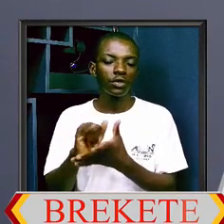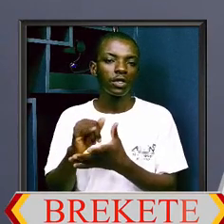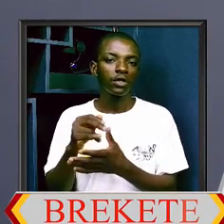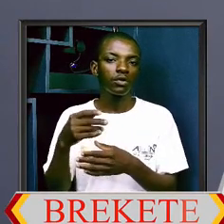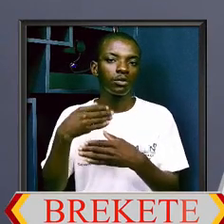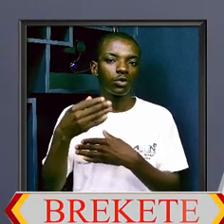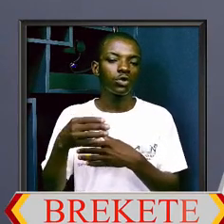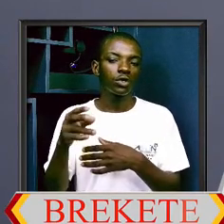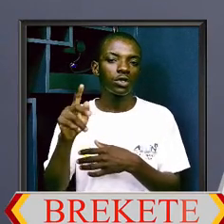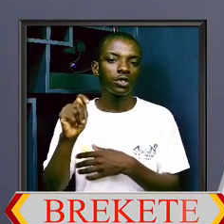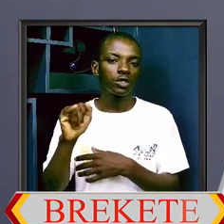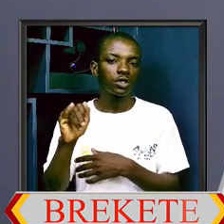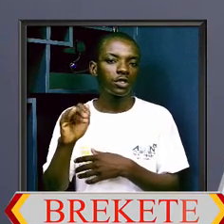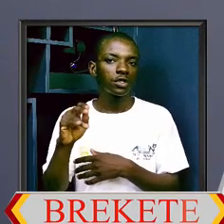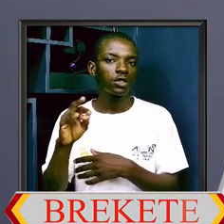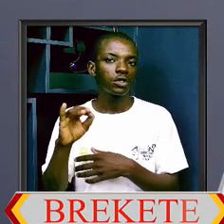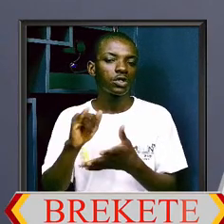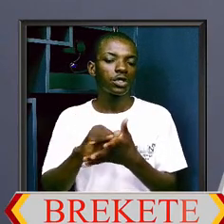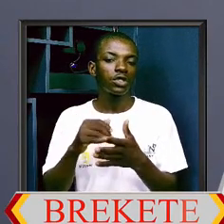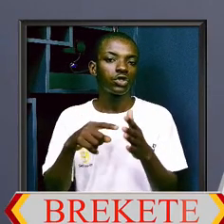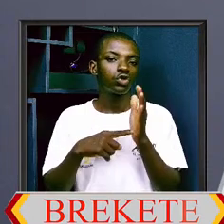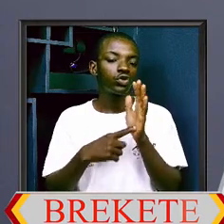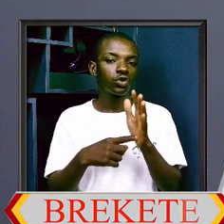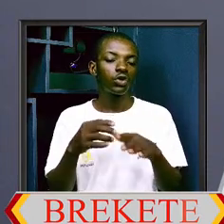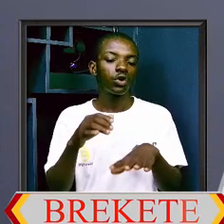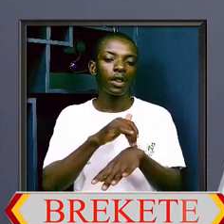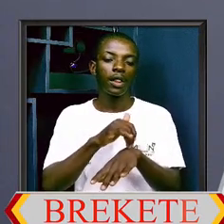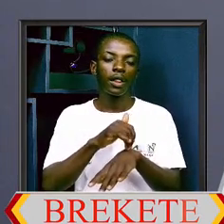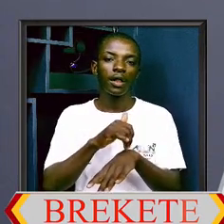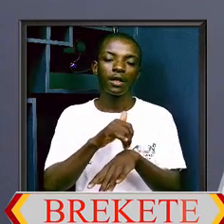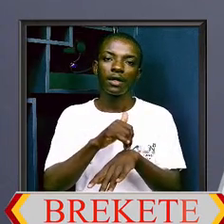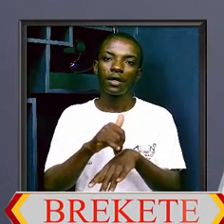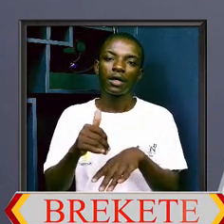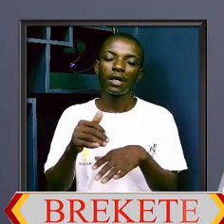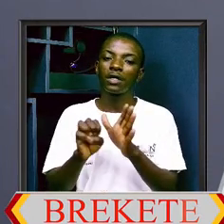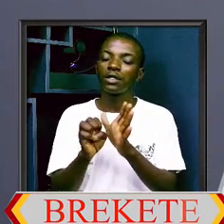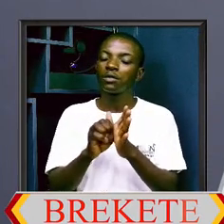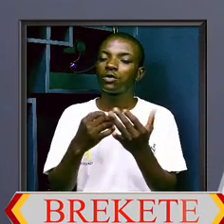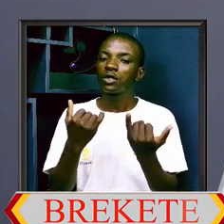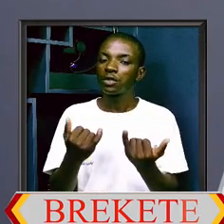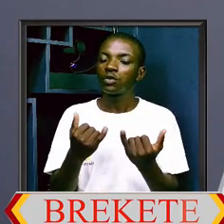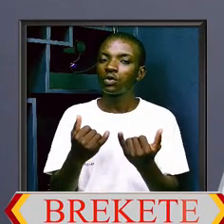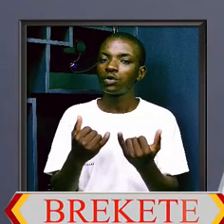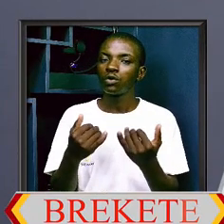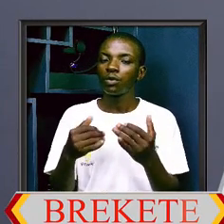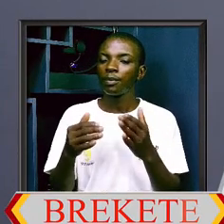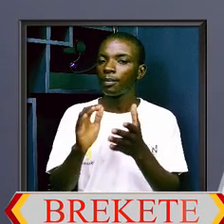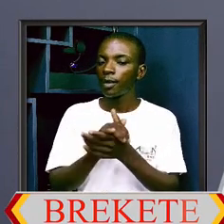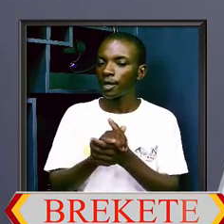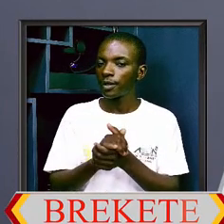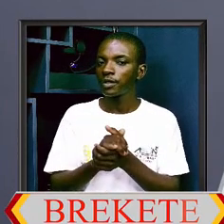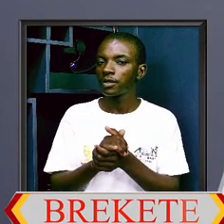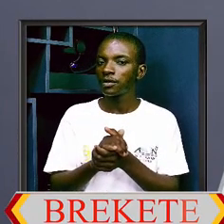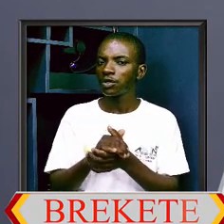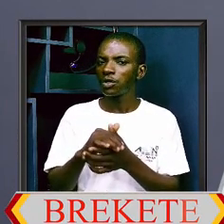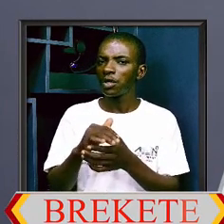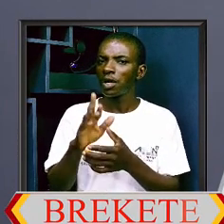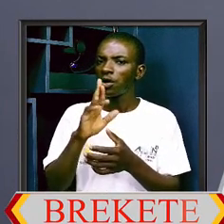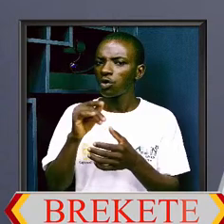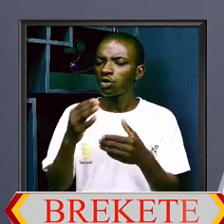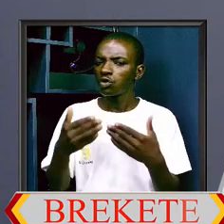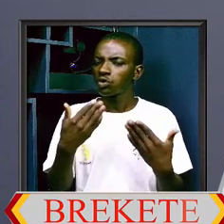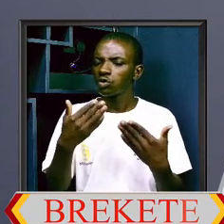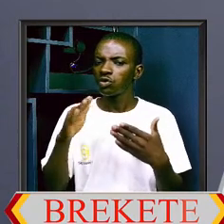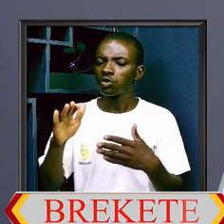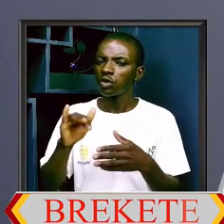Tok and Instagram where they show your nakedness let's assume you come marry your children go happy to see